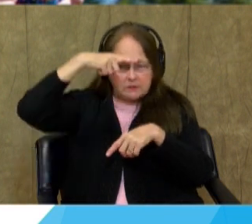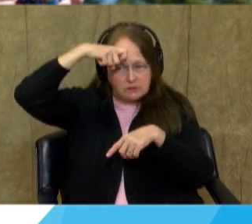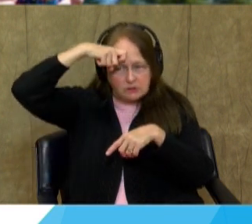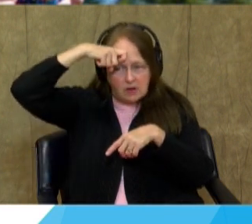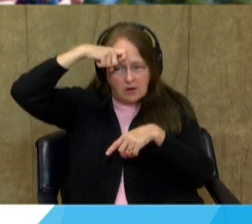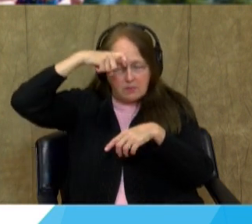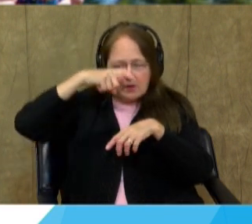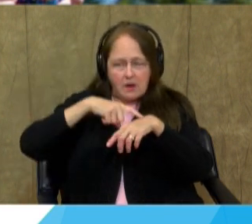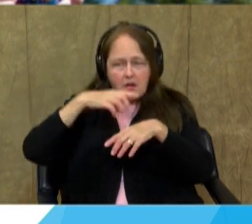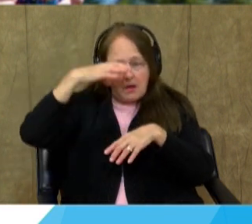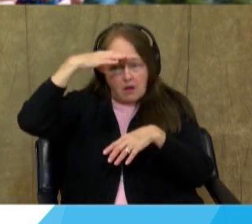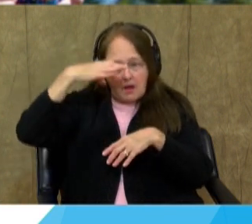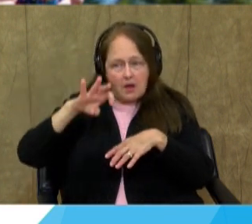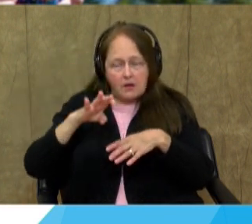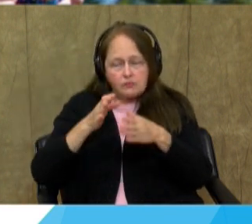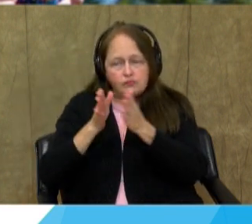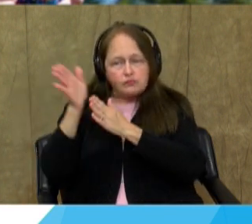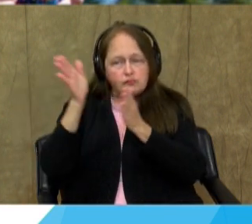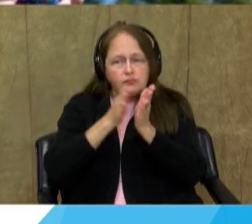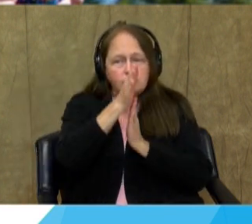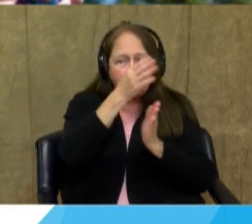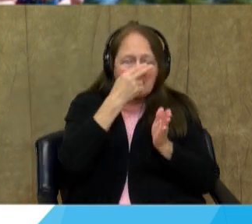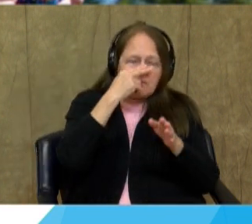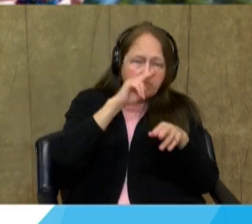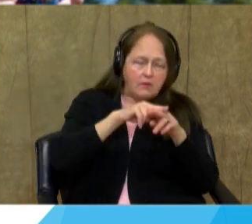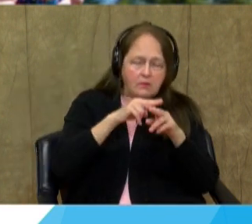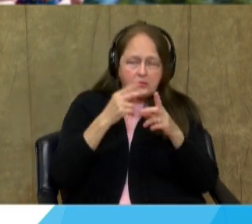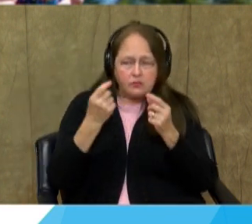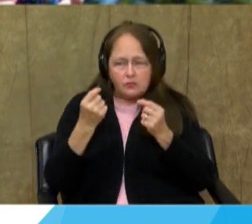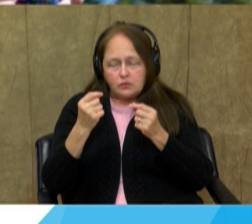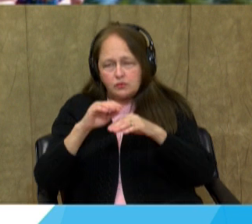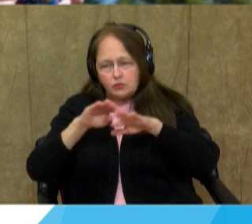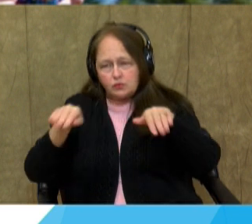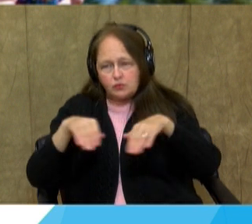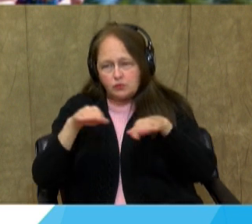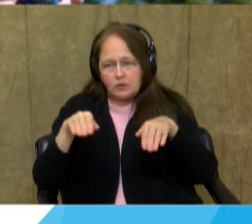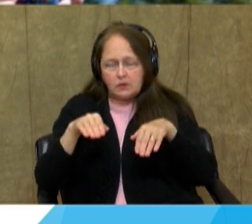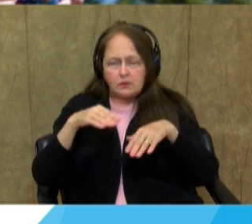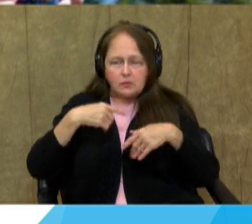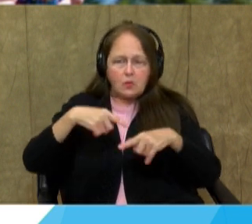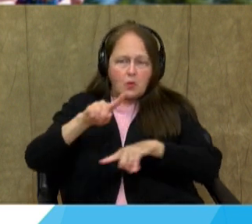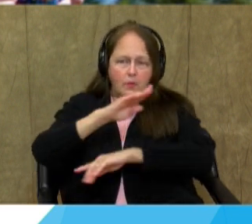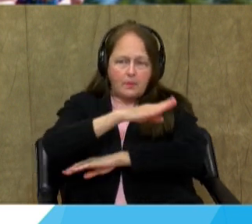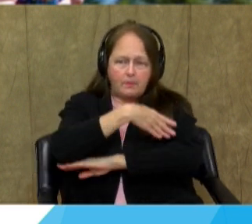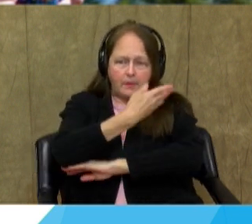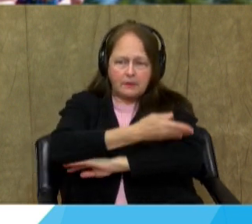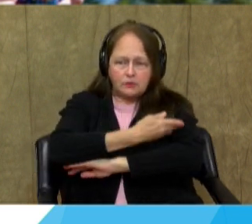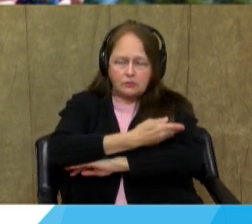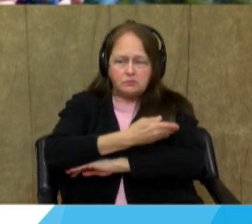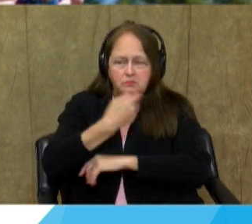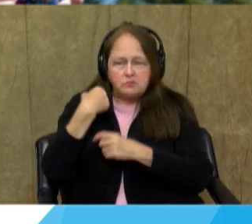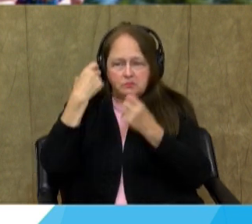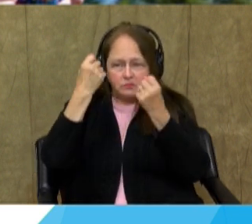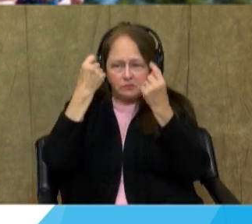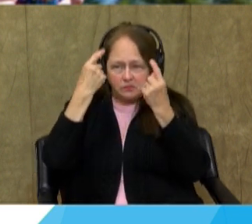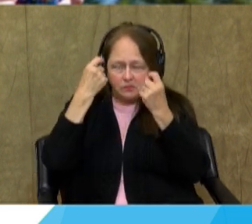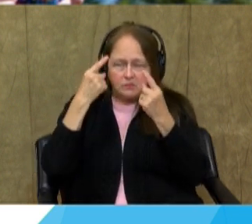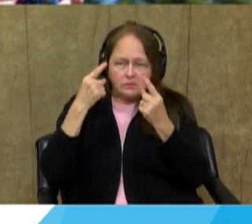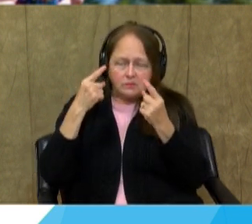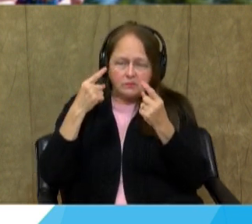and it's getting hot. We want to go places. We want to swim, get in the pool, maybe go to the beach. We can relate to this